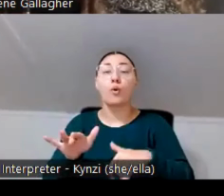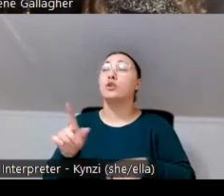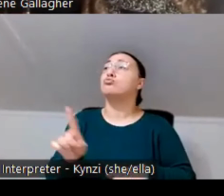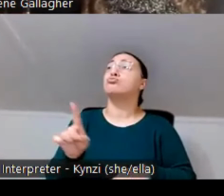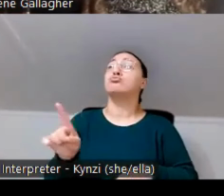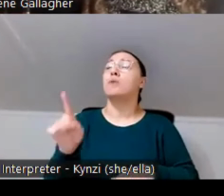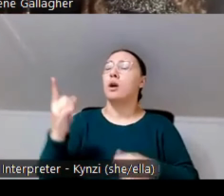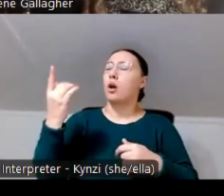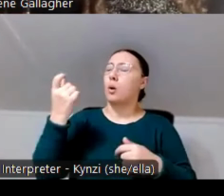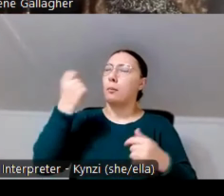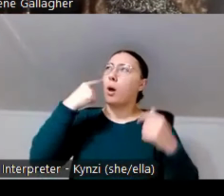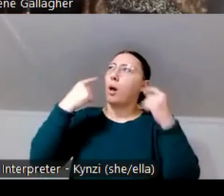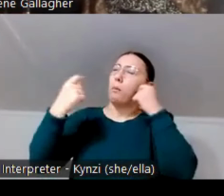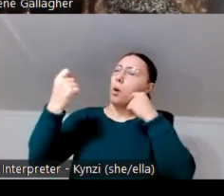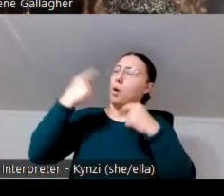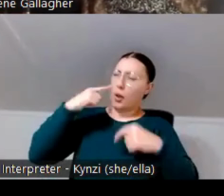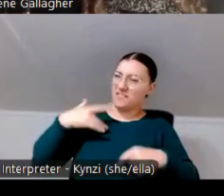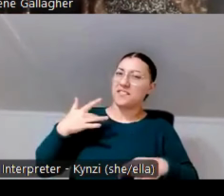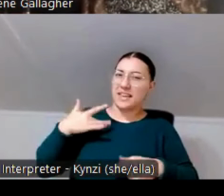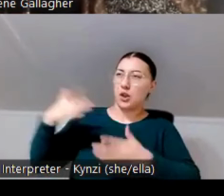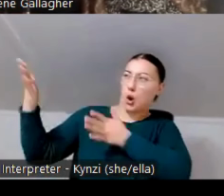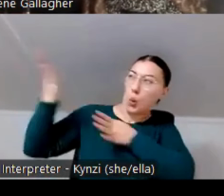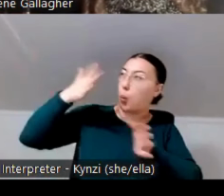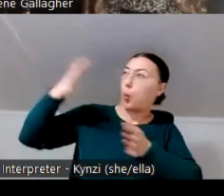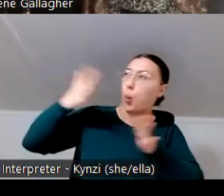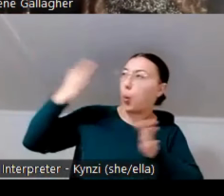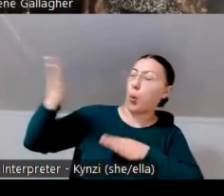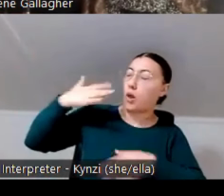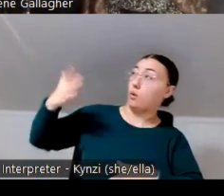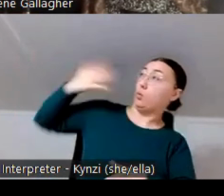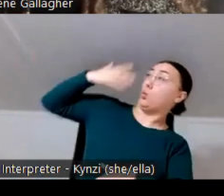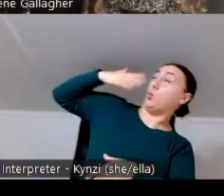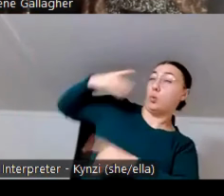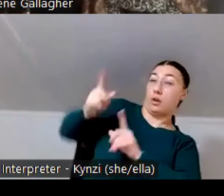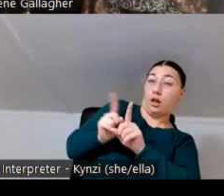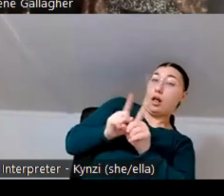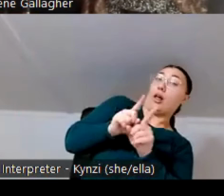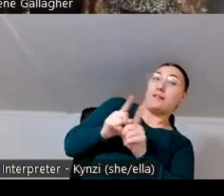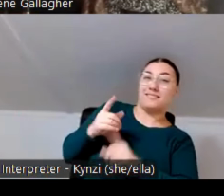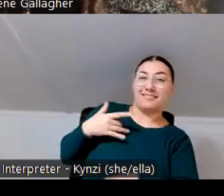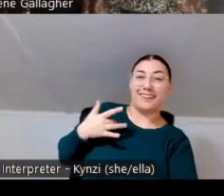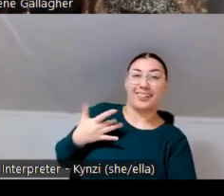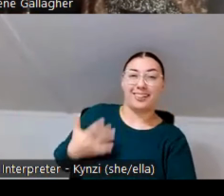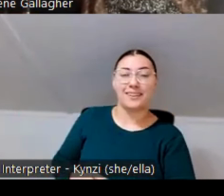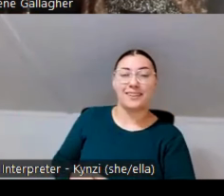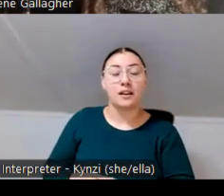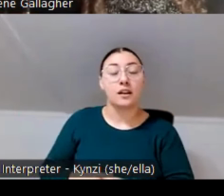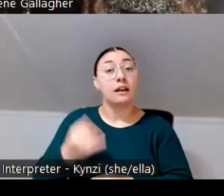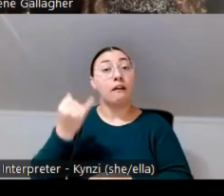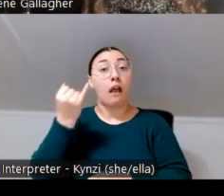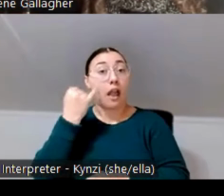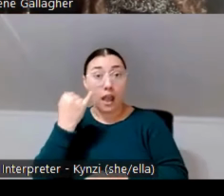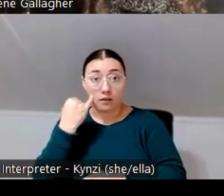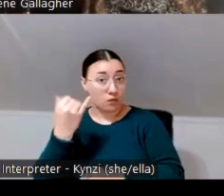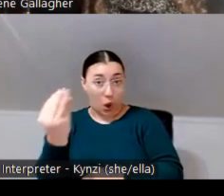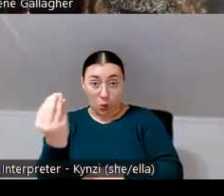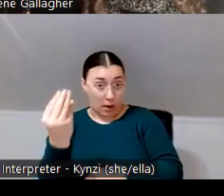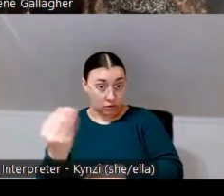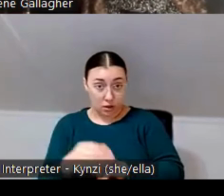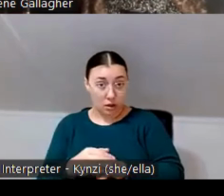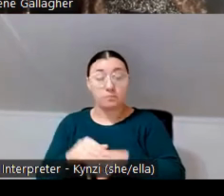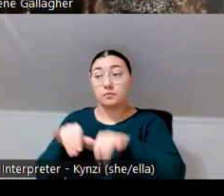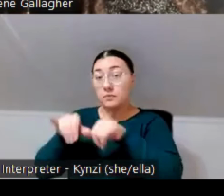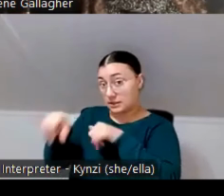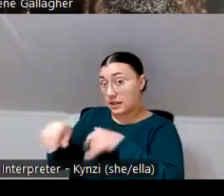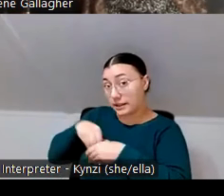your skin. If you're indoors, you might touch the window to see if it feels hot or